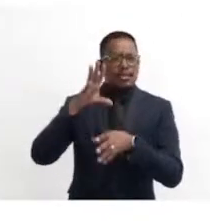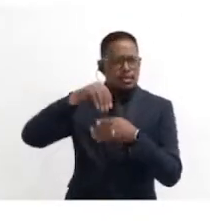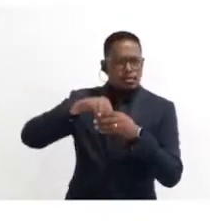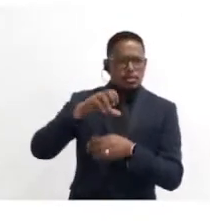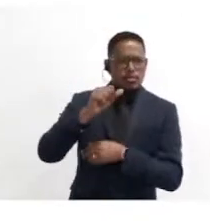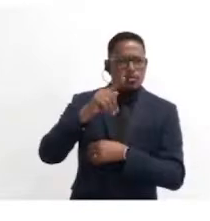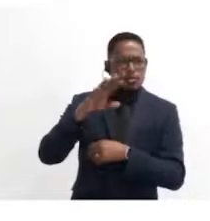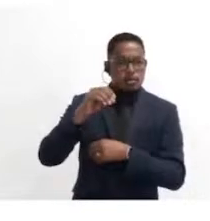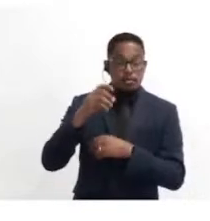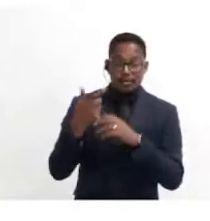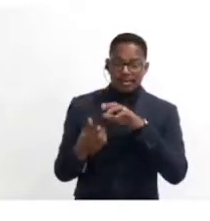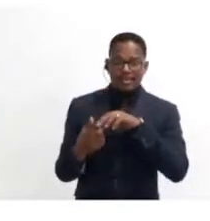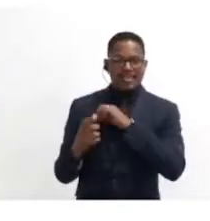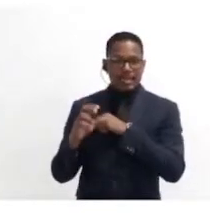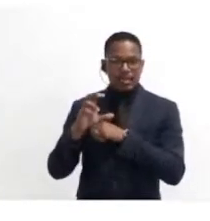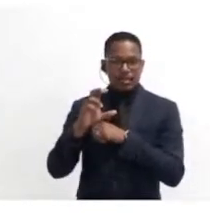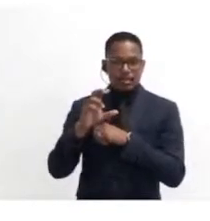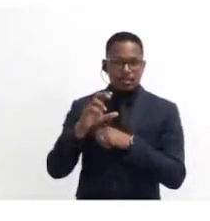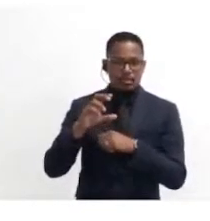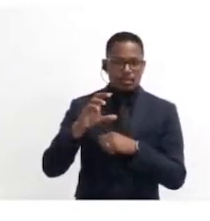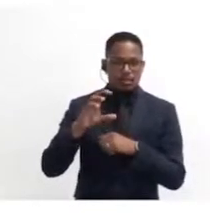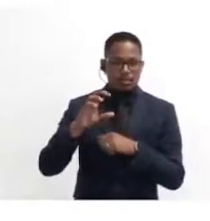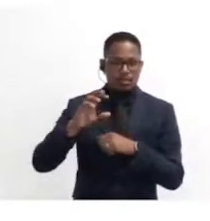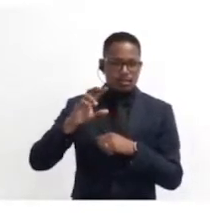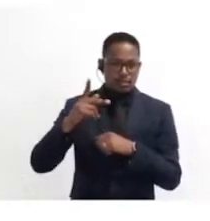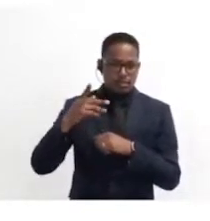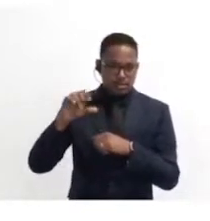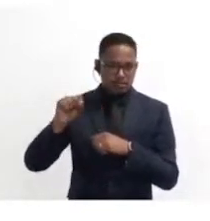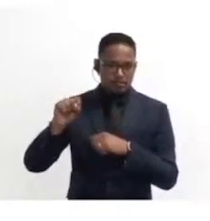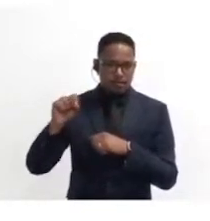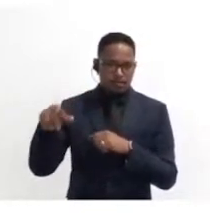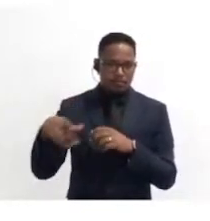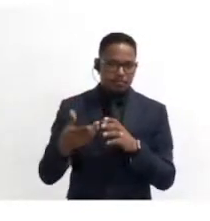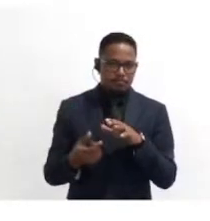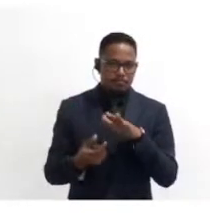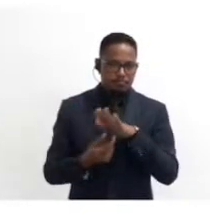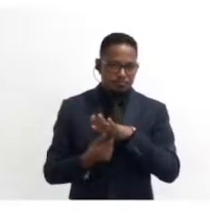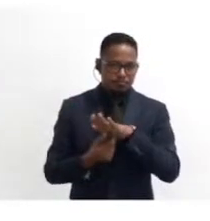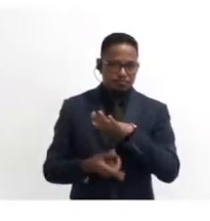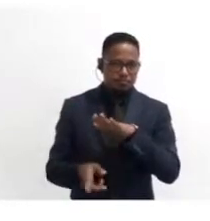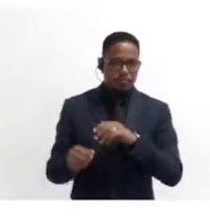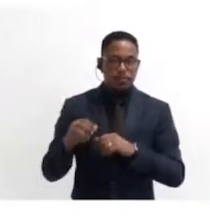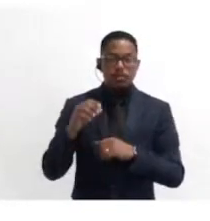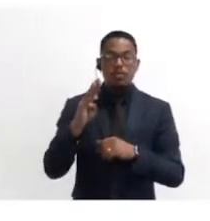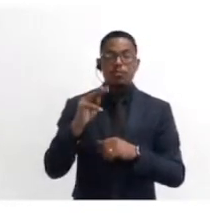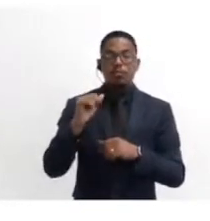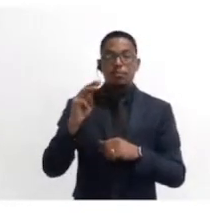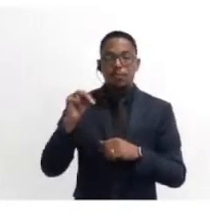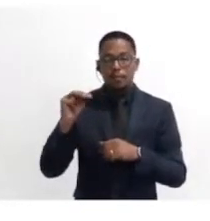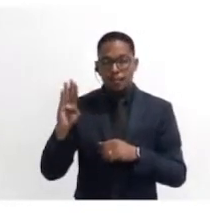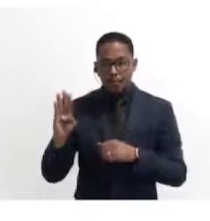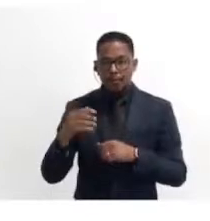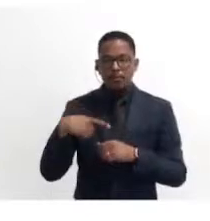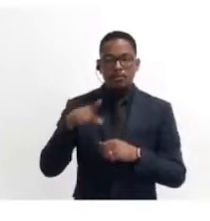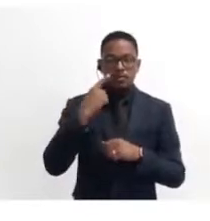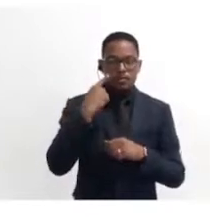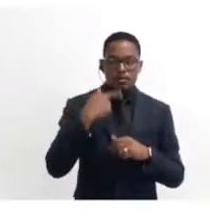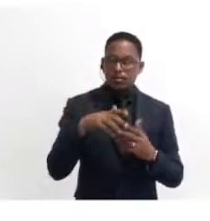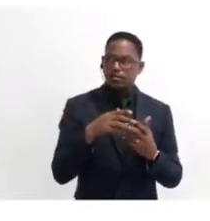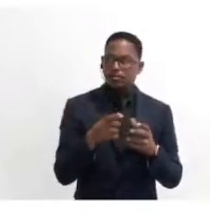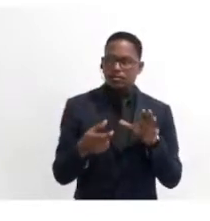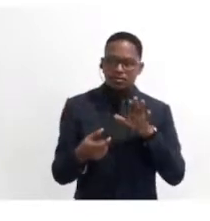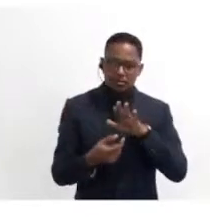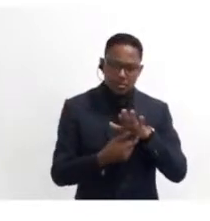some kind, typically a solder joint. And then on the substrate side, a pad finish and a pad and the substrate